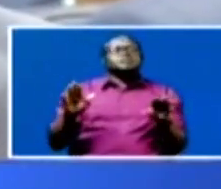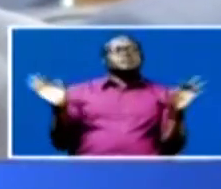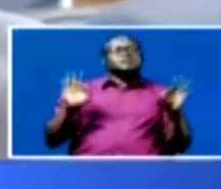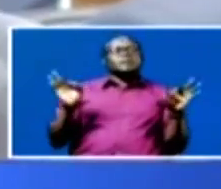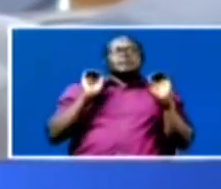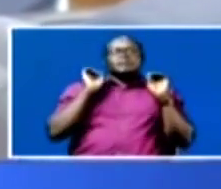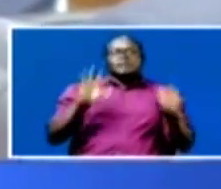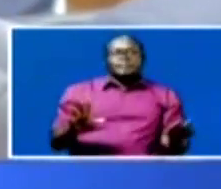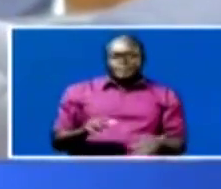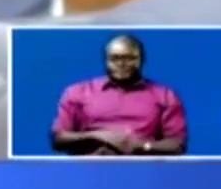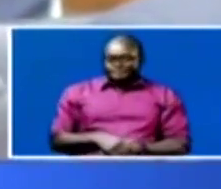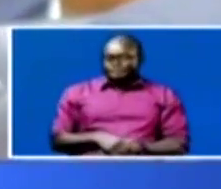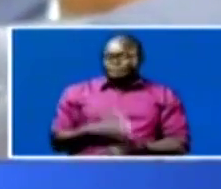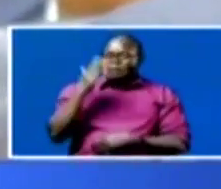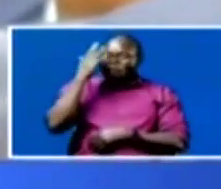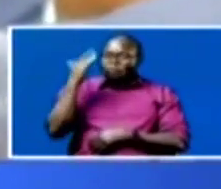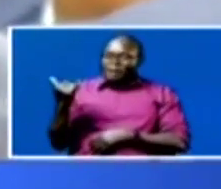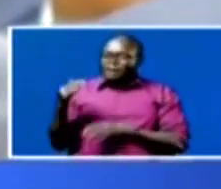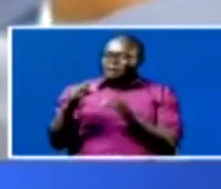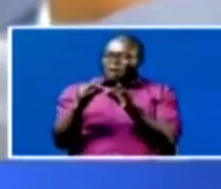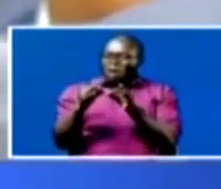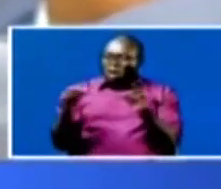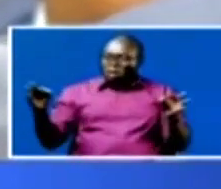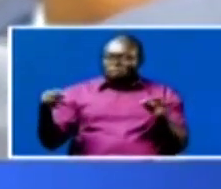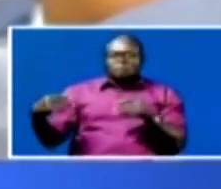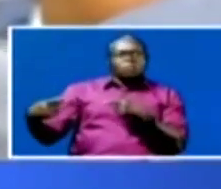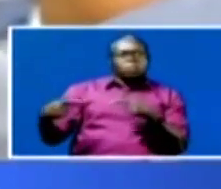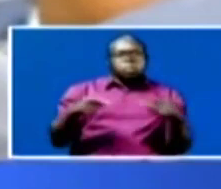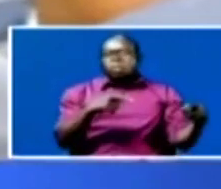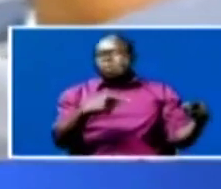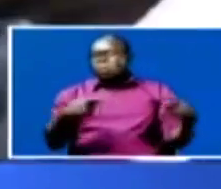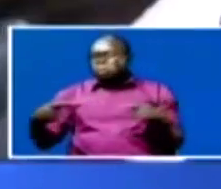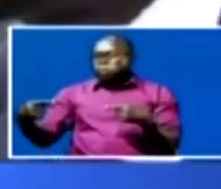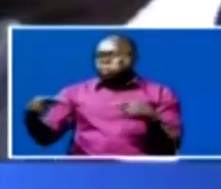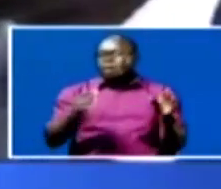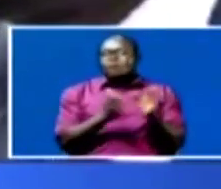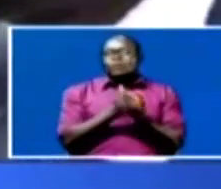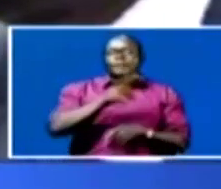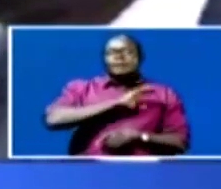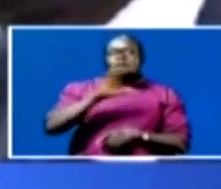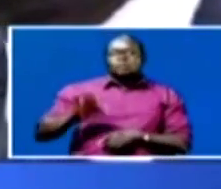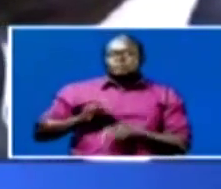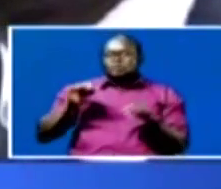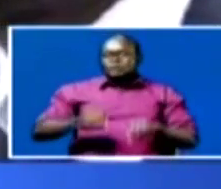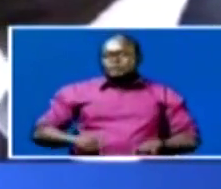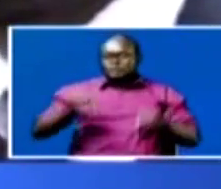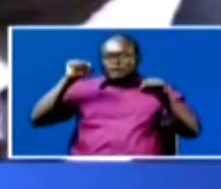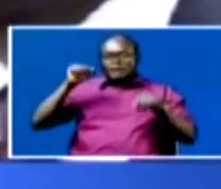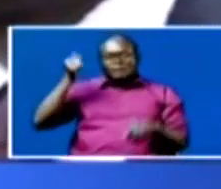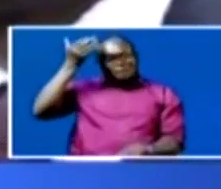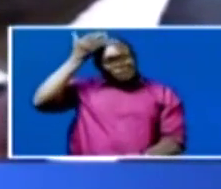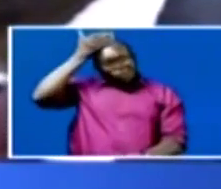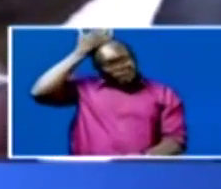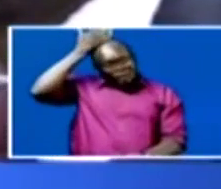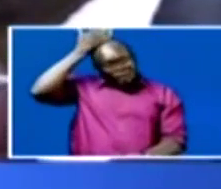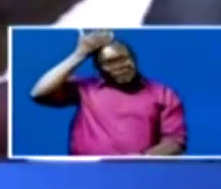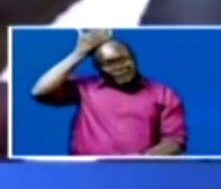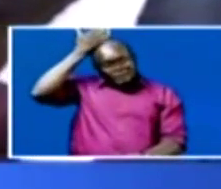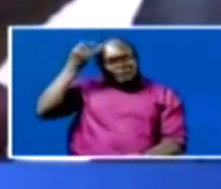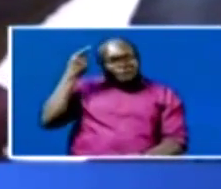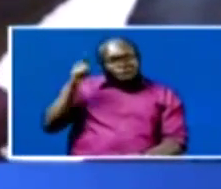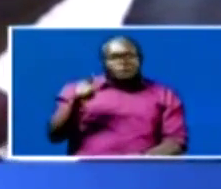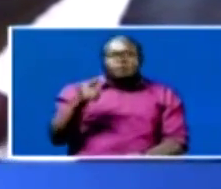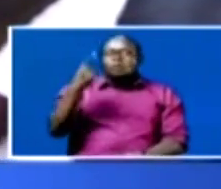as a surprise, given the long-running battles with the commission's chair Wanyonyi Wafula Chebukati